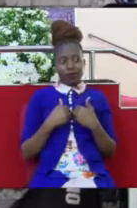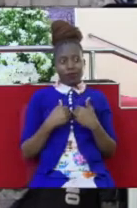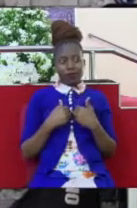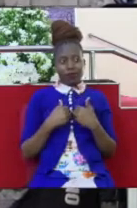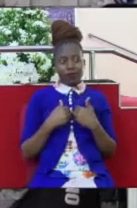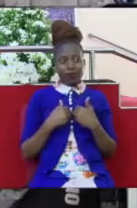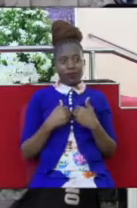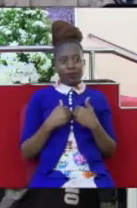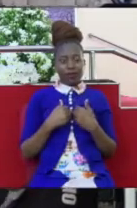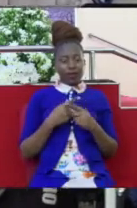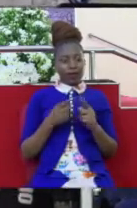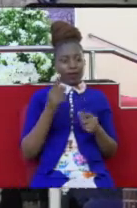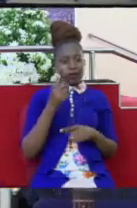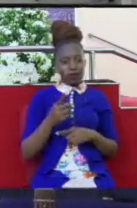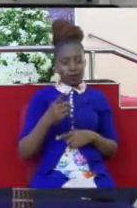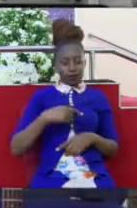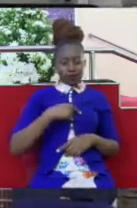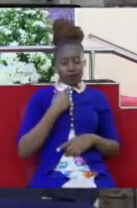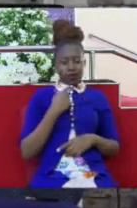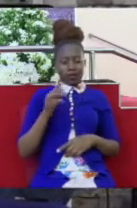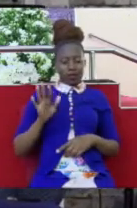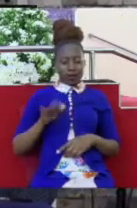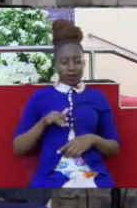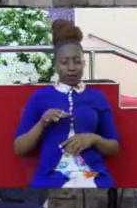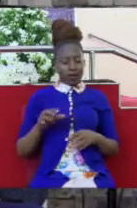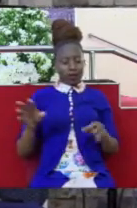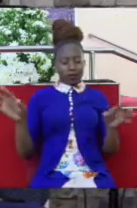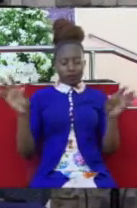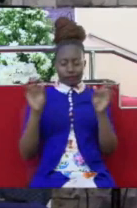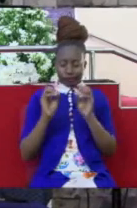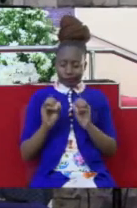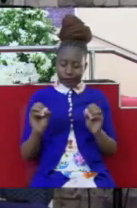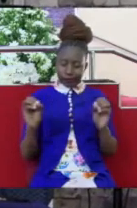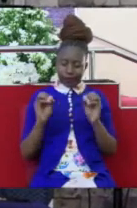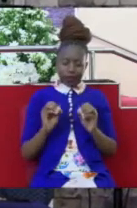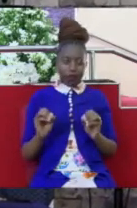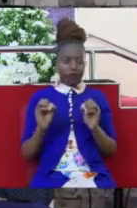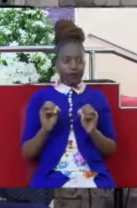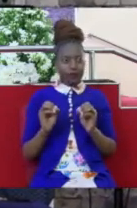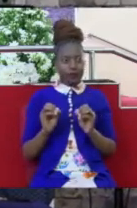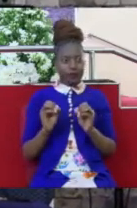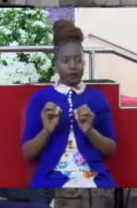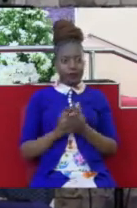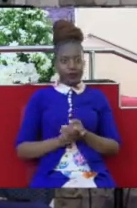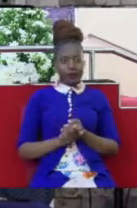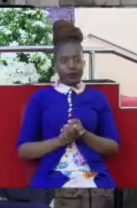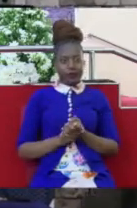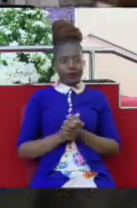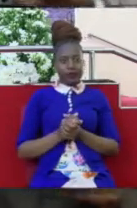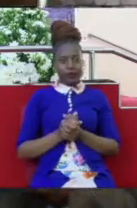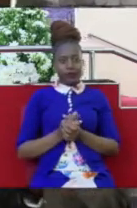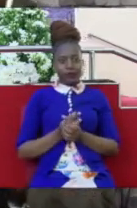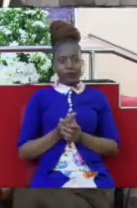hauendi kumtembelea. Ama usiende kumtembelea. Get this one right, brother. Come over. Let's say